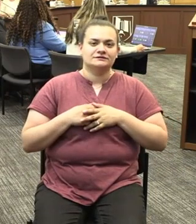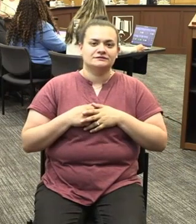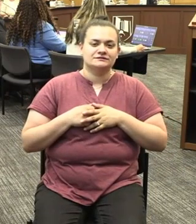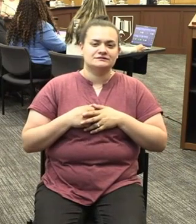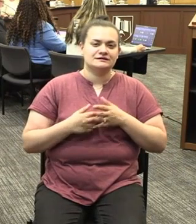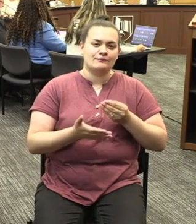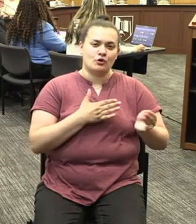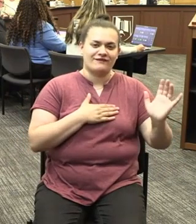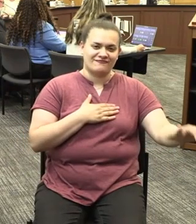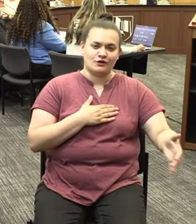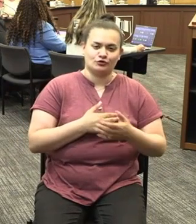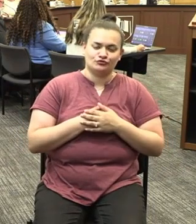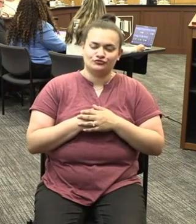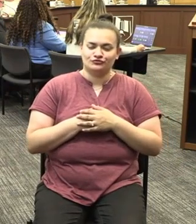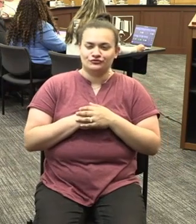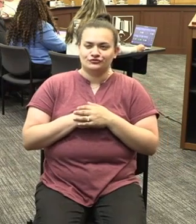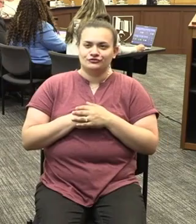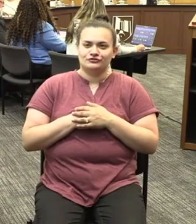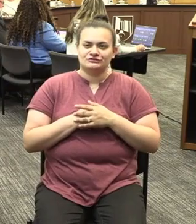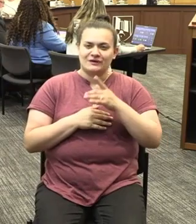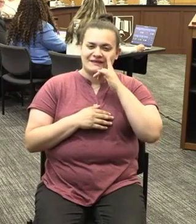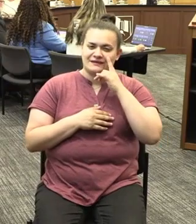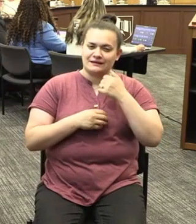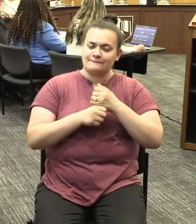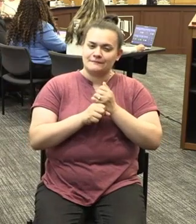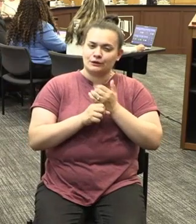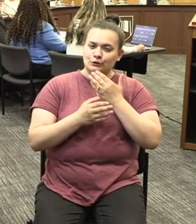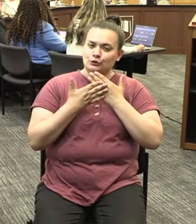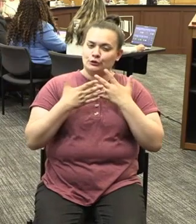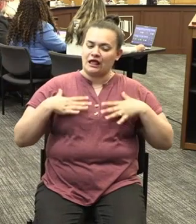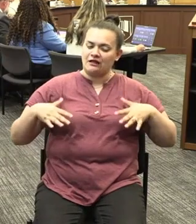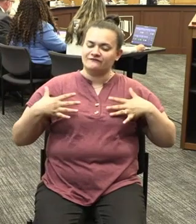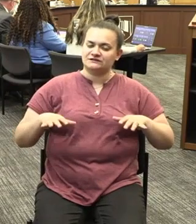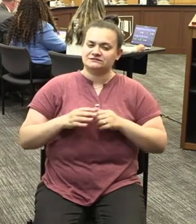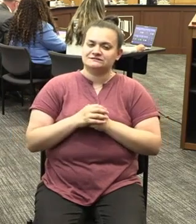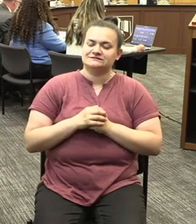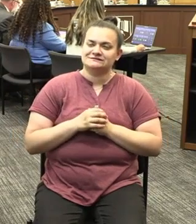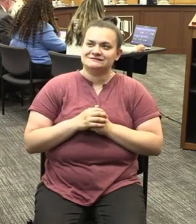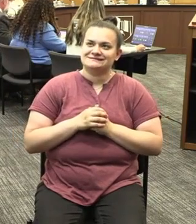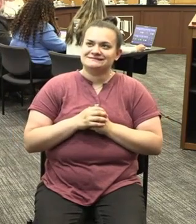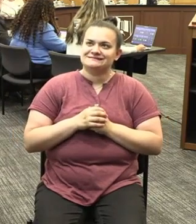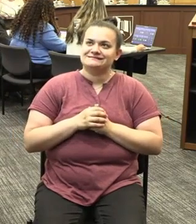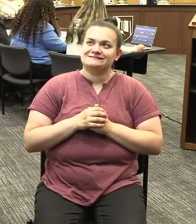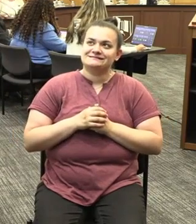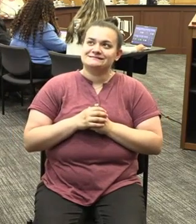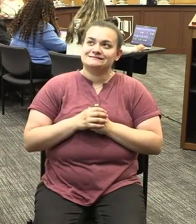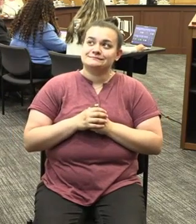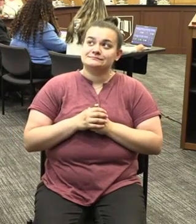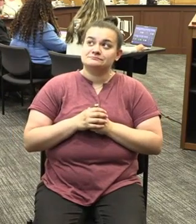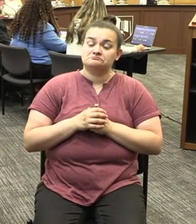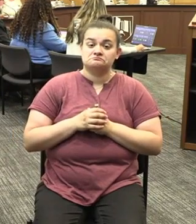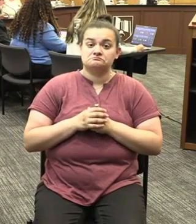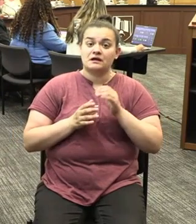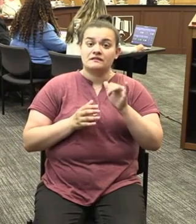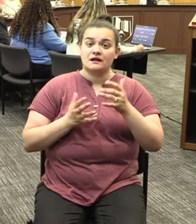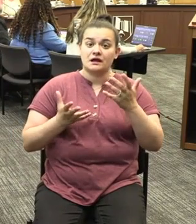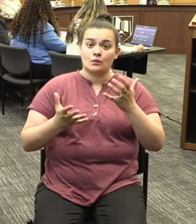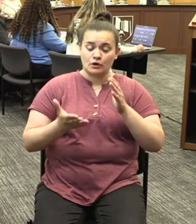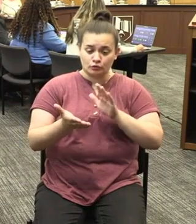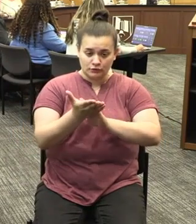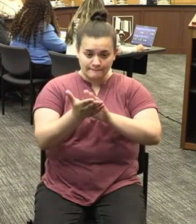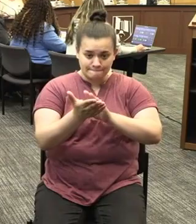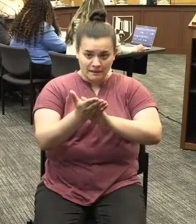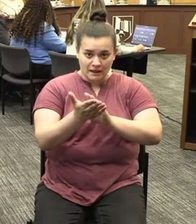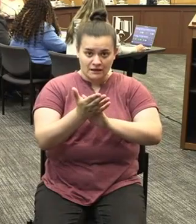So I think that did make a pretty good outfit you had. And with that, I want to commend